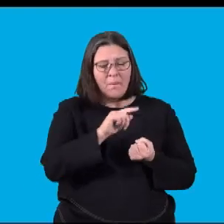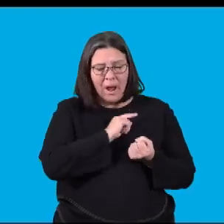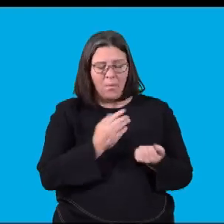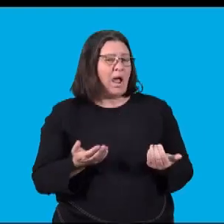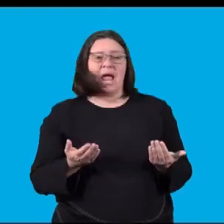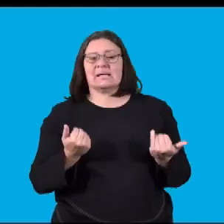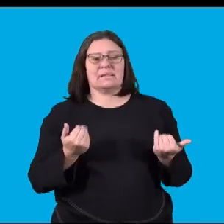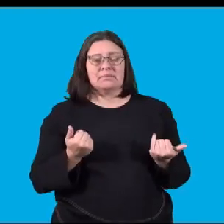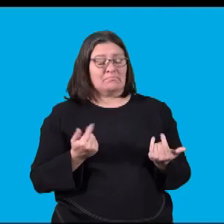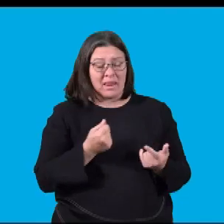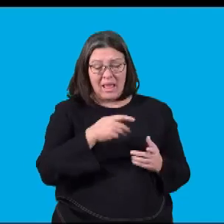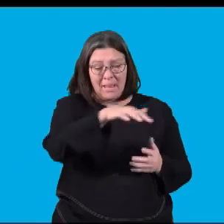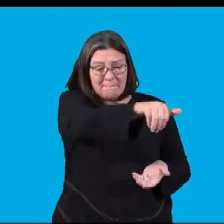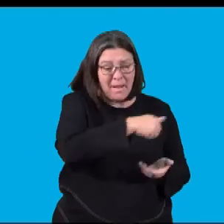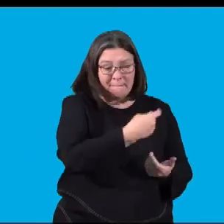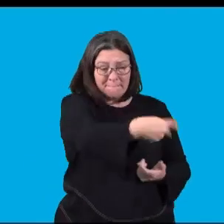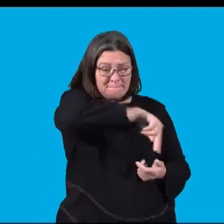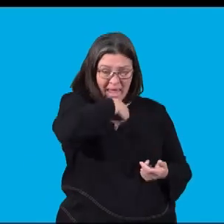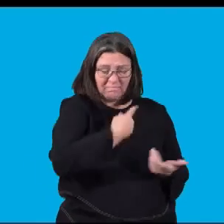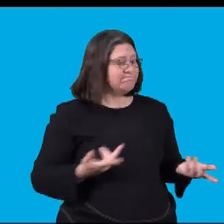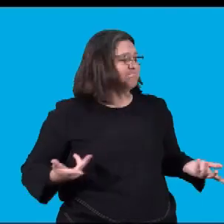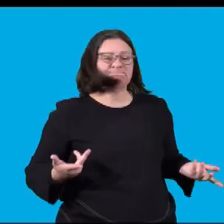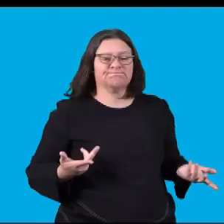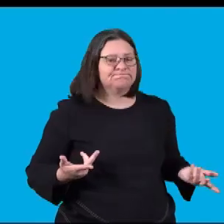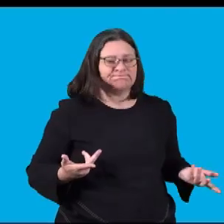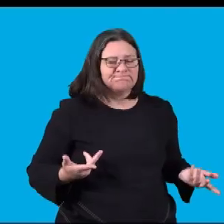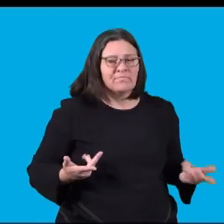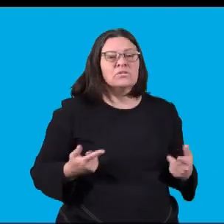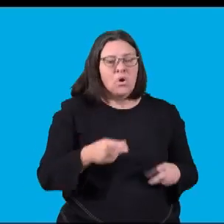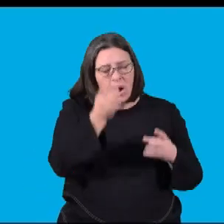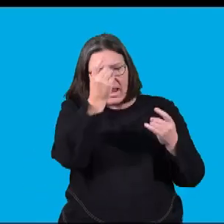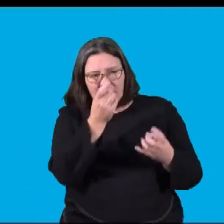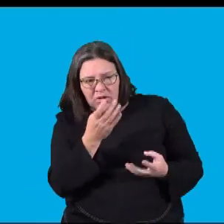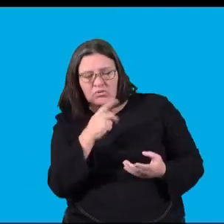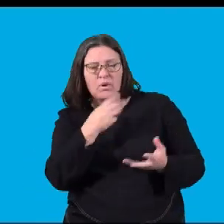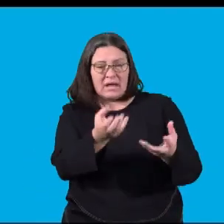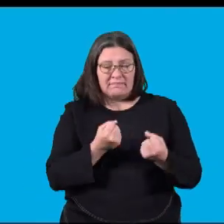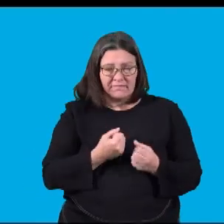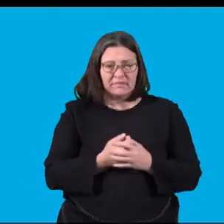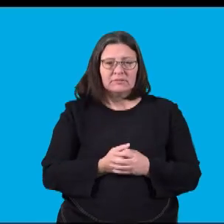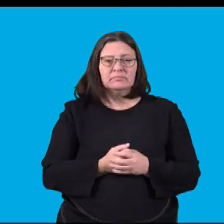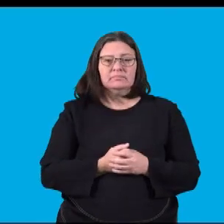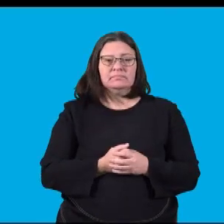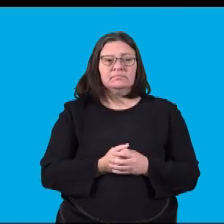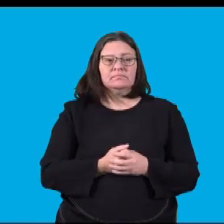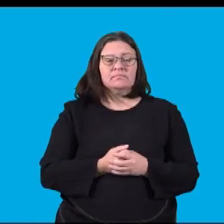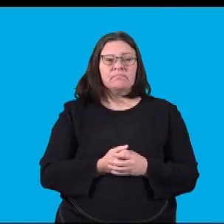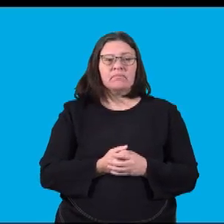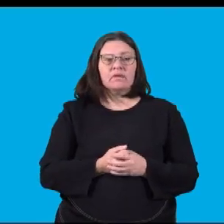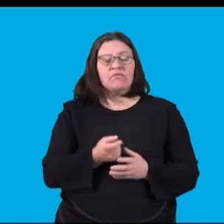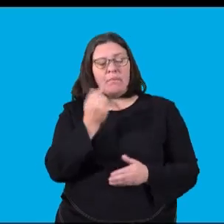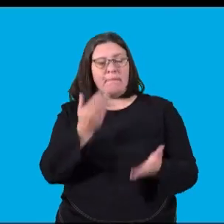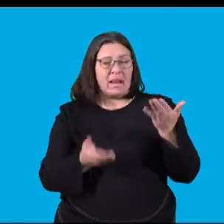not expect to collect at all. The information that we're provided with from